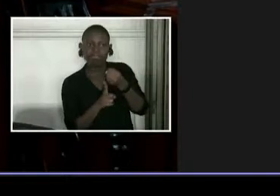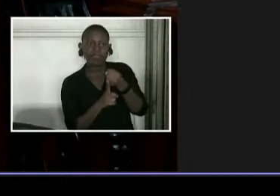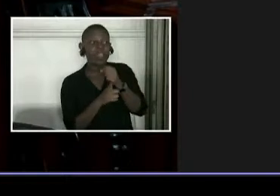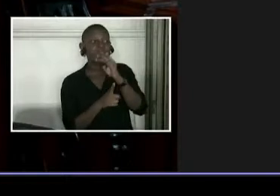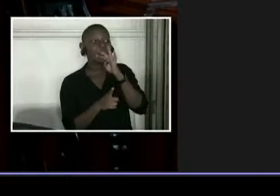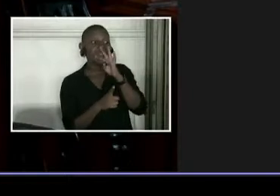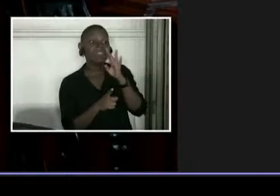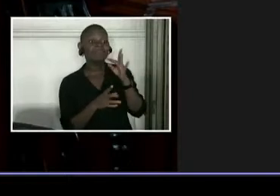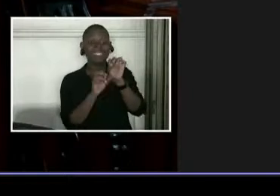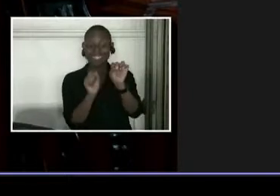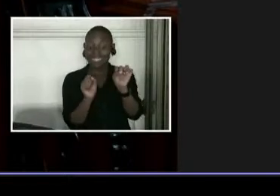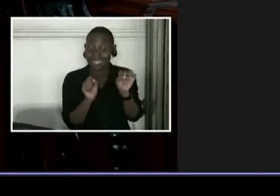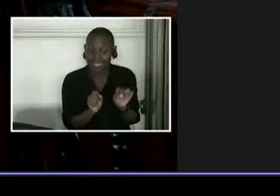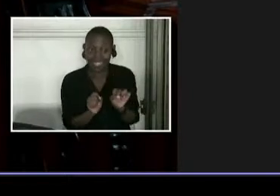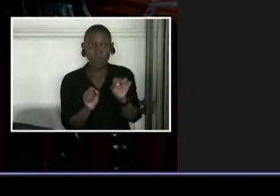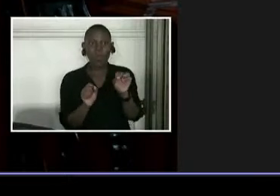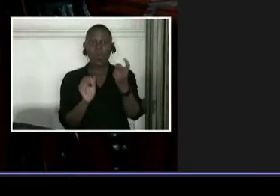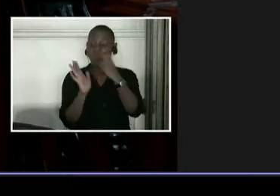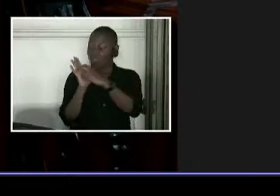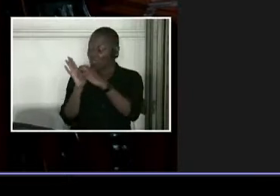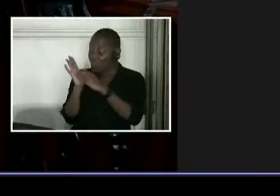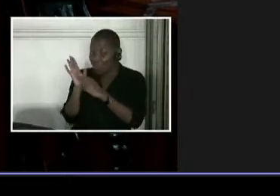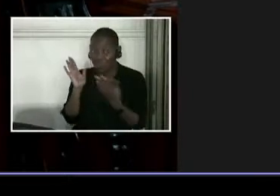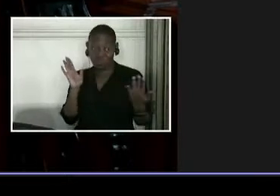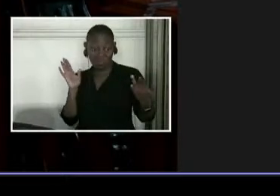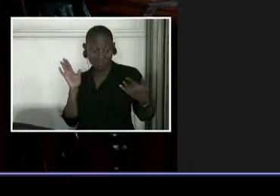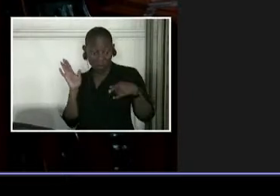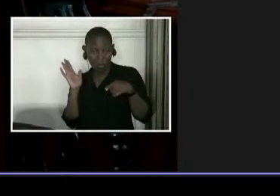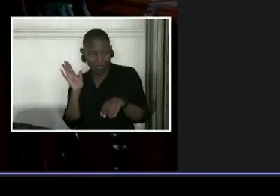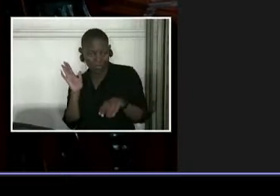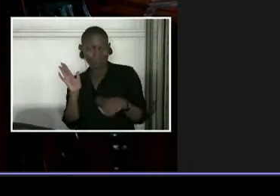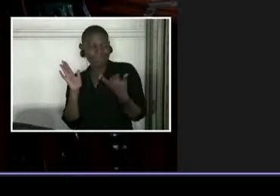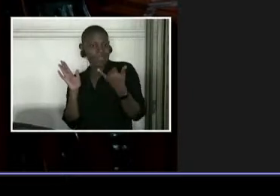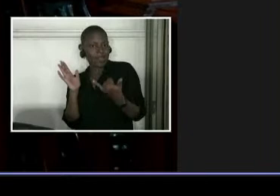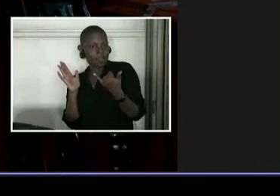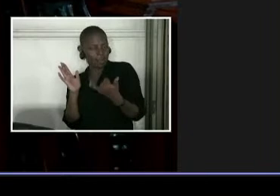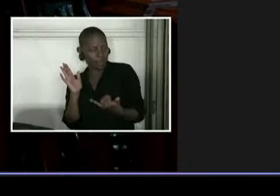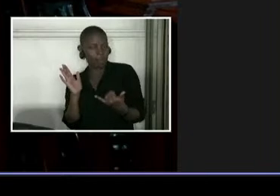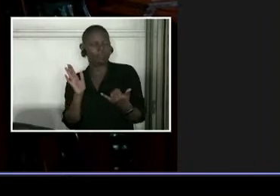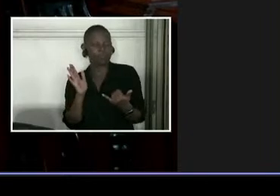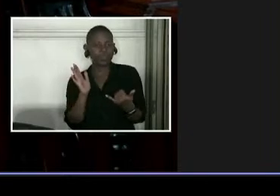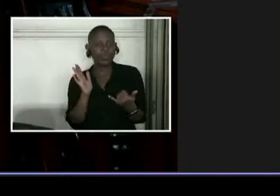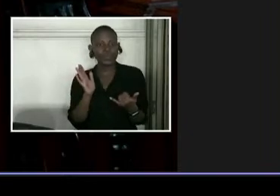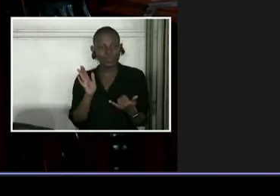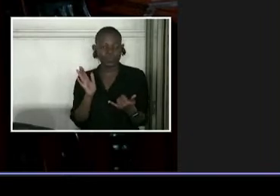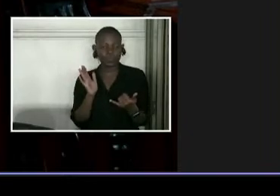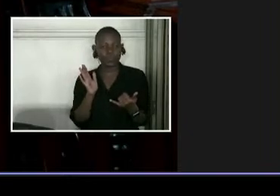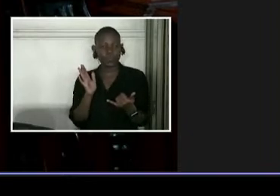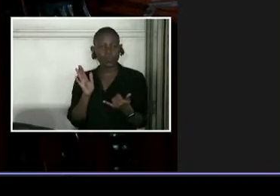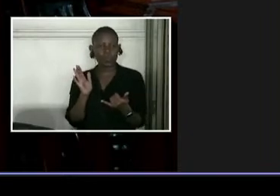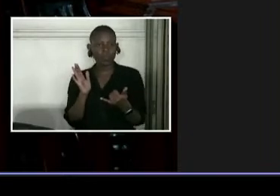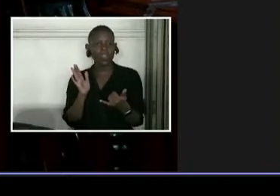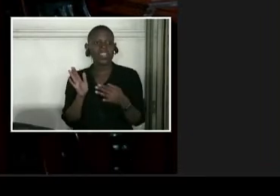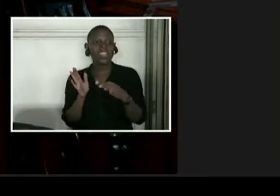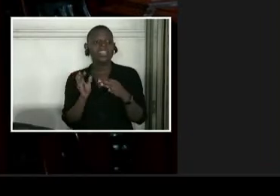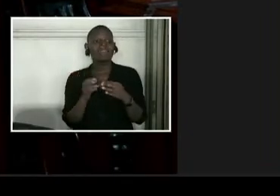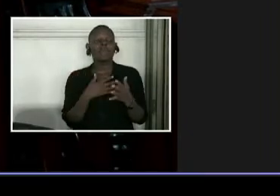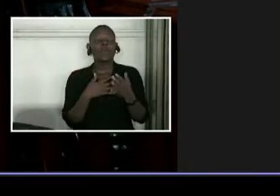which obtains in our country today and which concentrates almost all productive wealth in hands of a